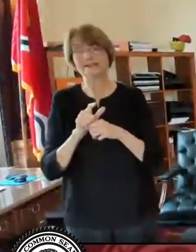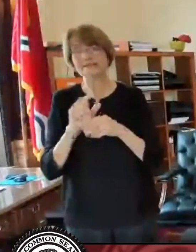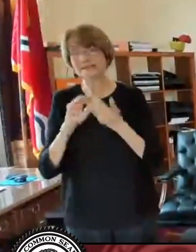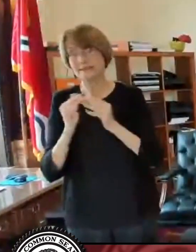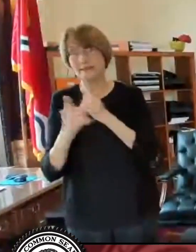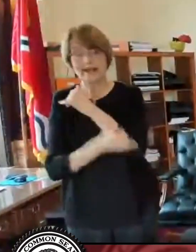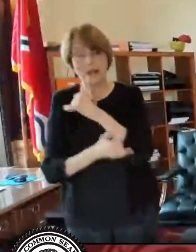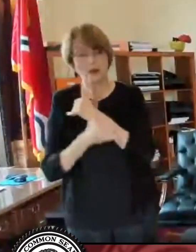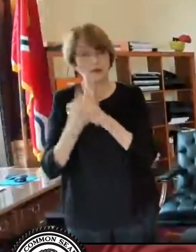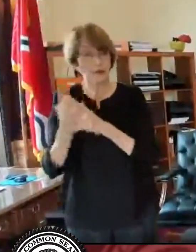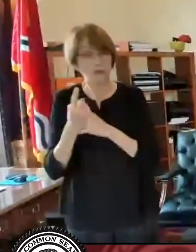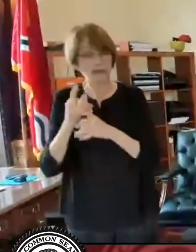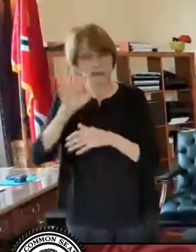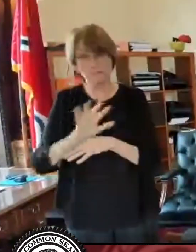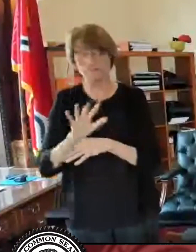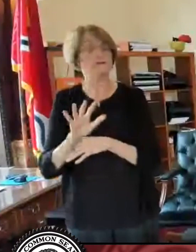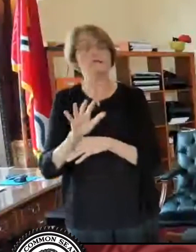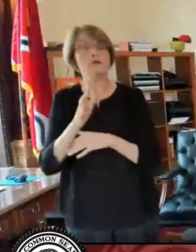saw yesterday,